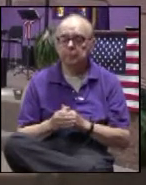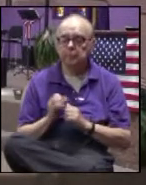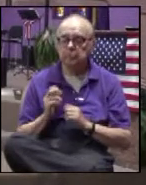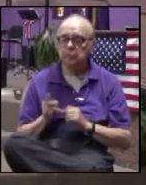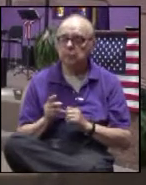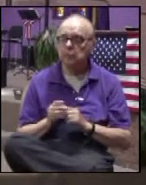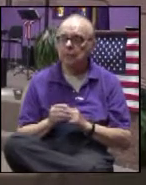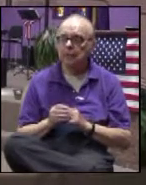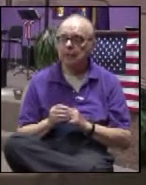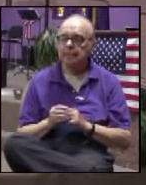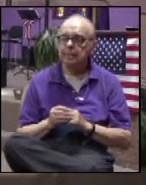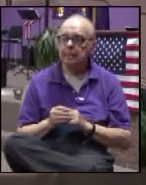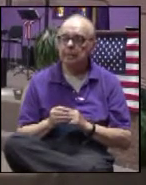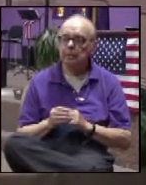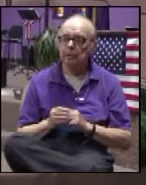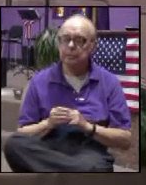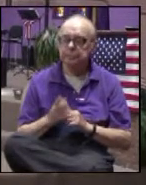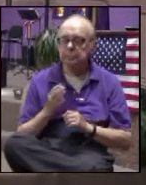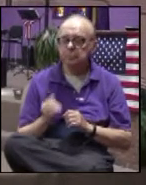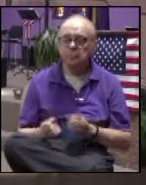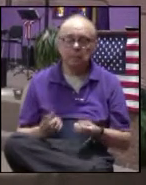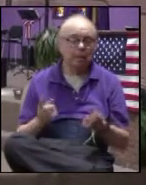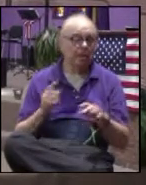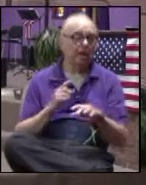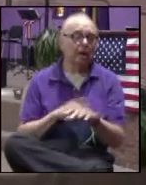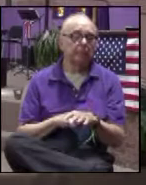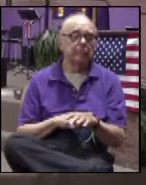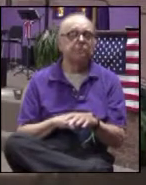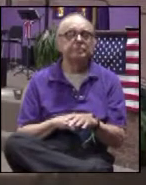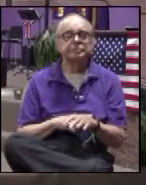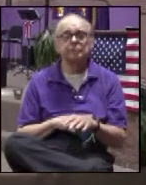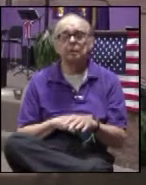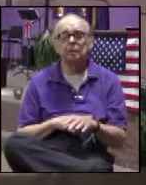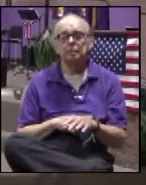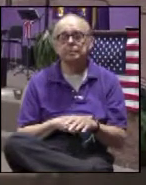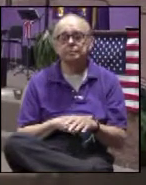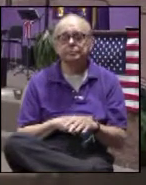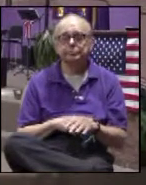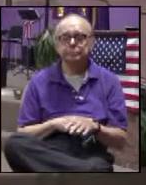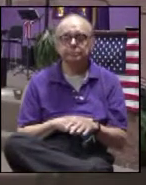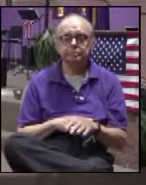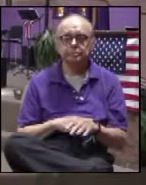okay? Because a lot of times